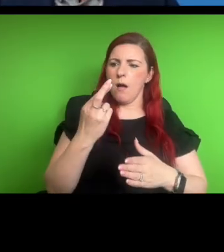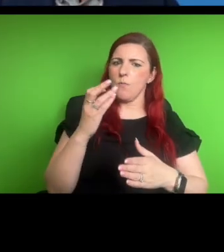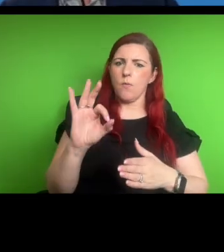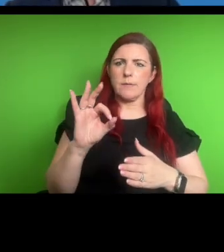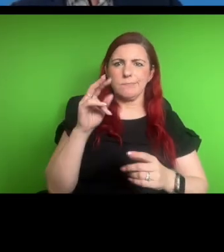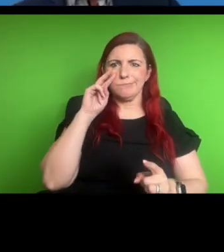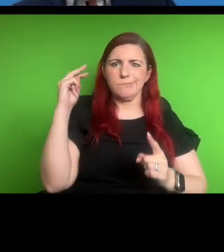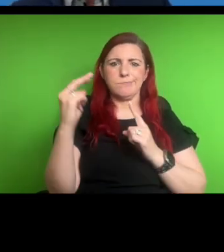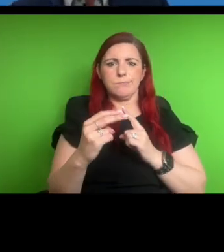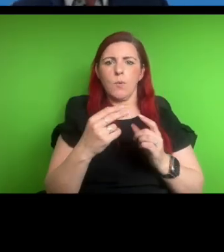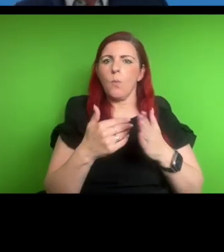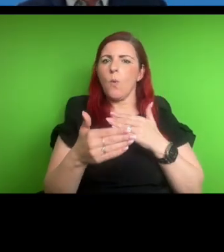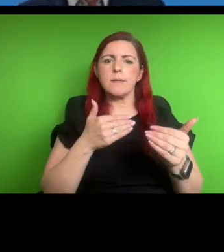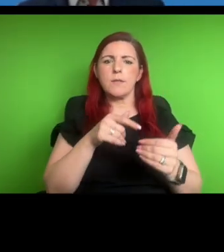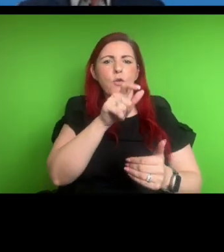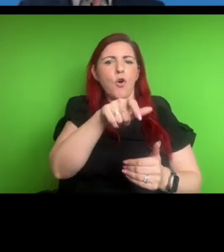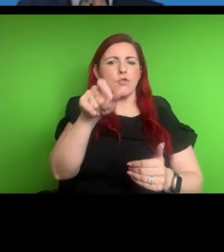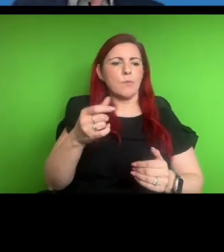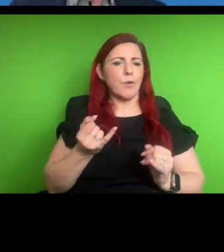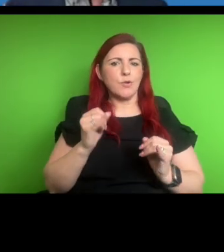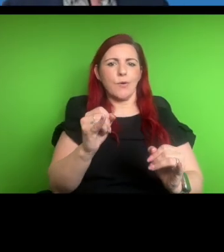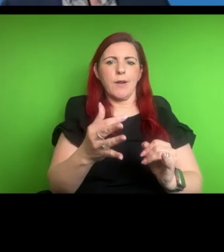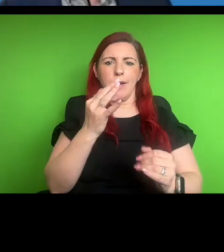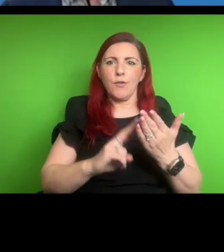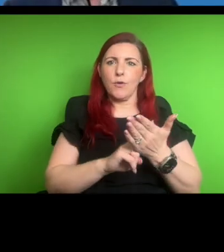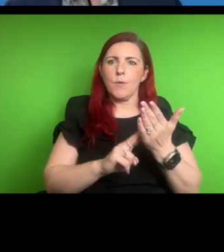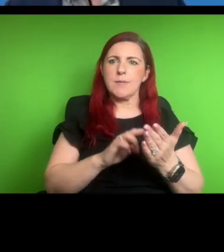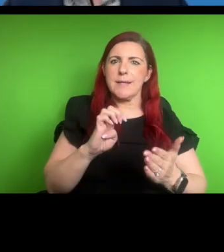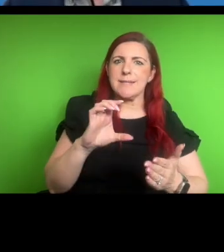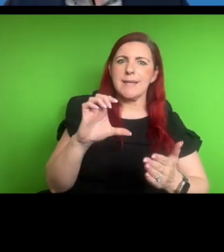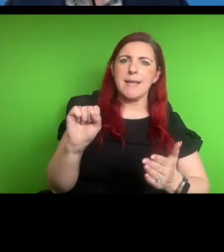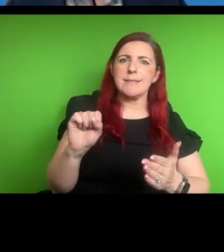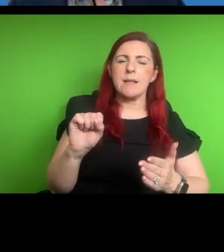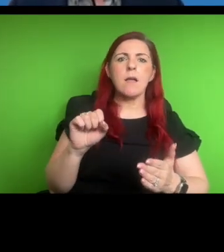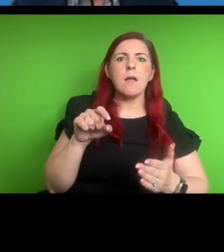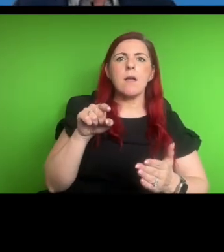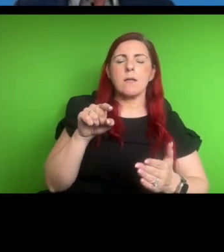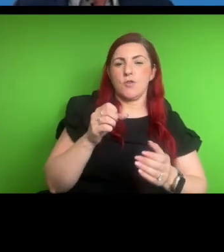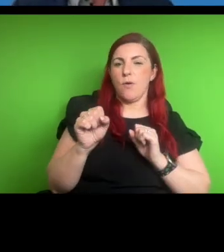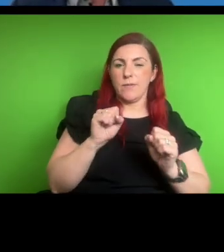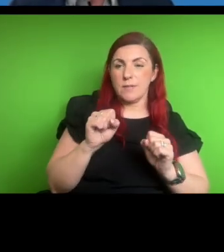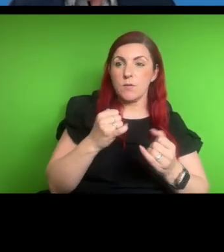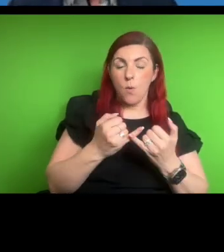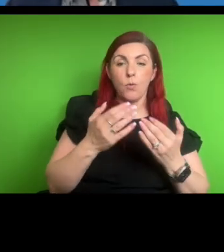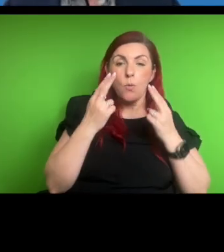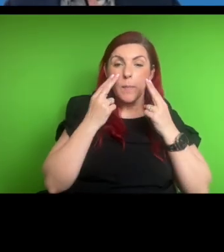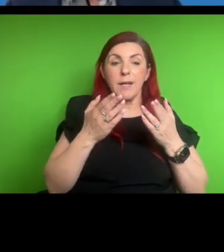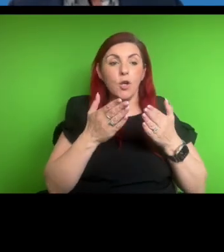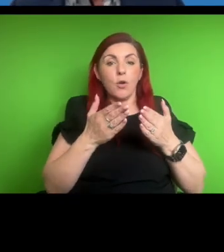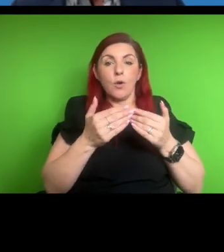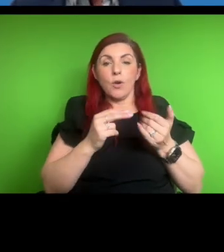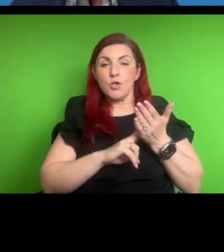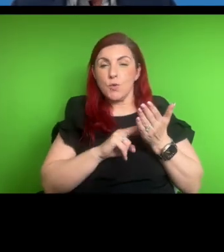using an ECS service. So consumers typically will look up and research a new